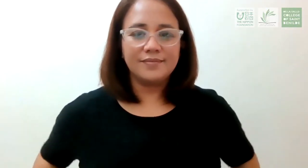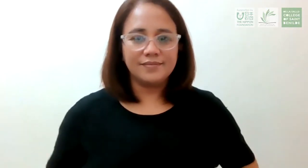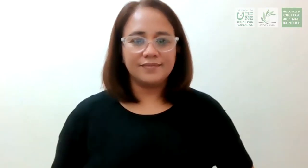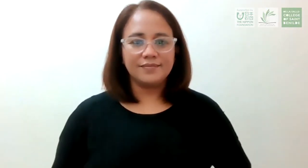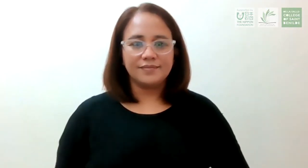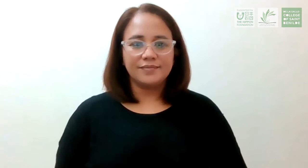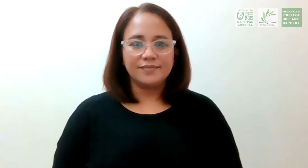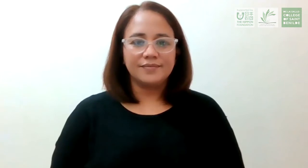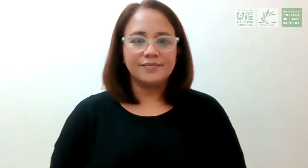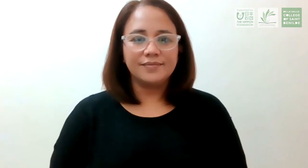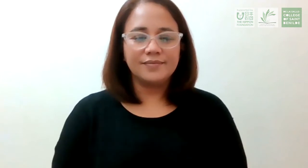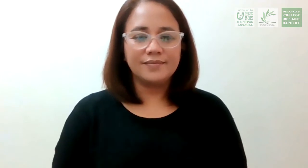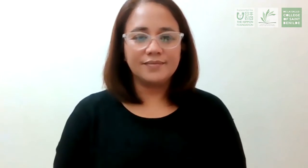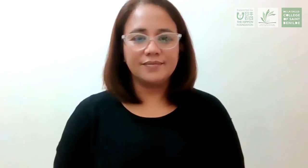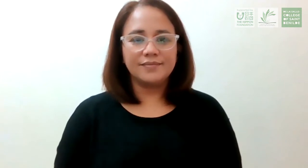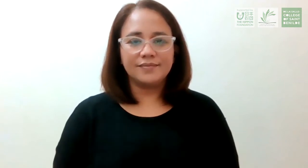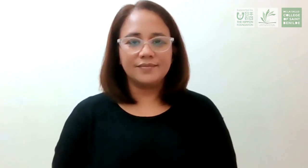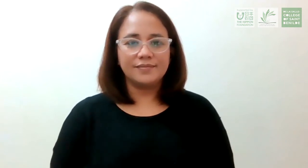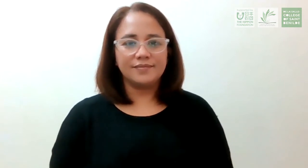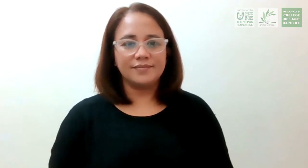So,